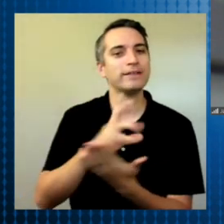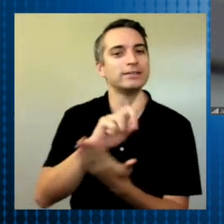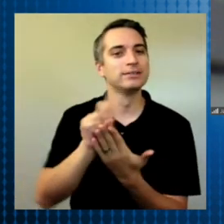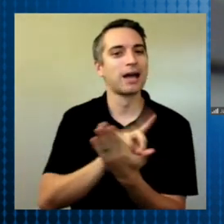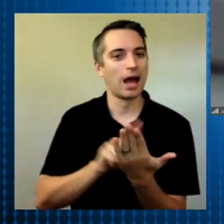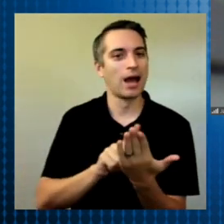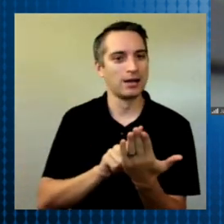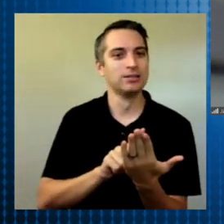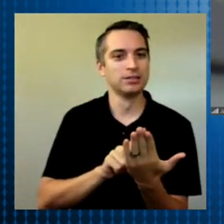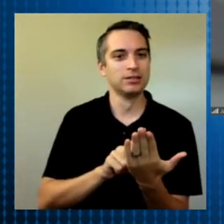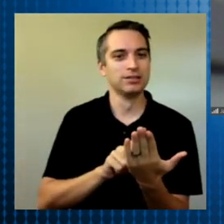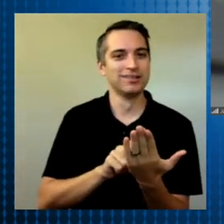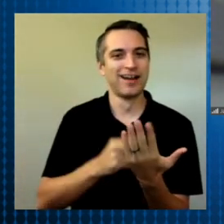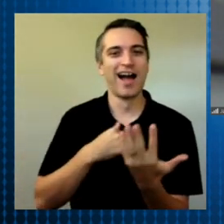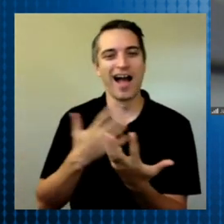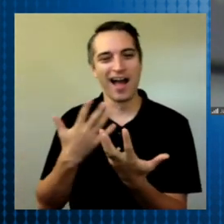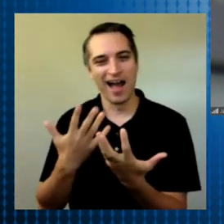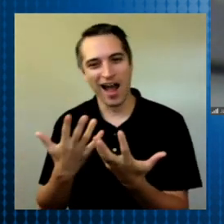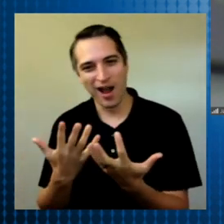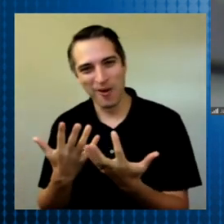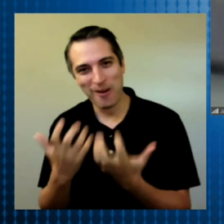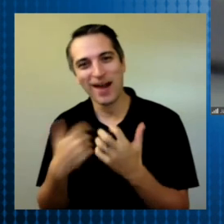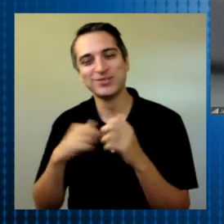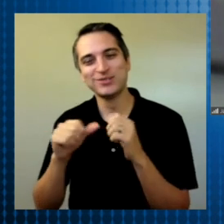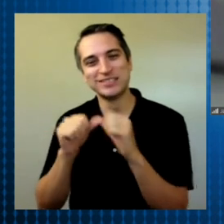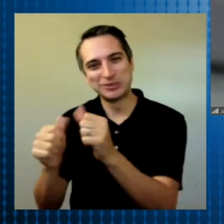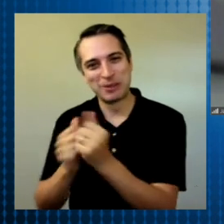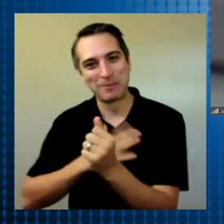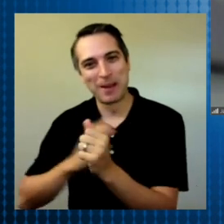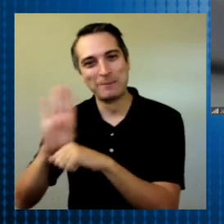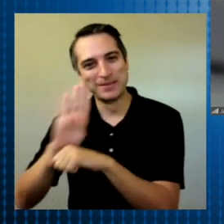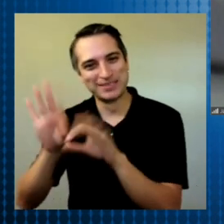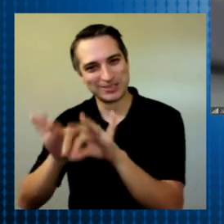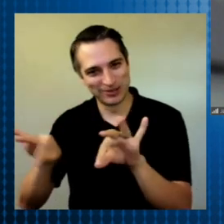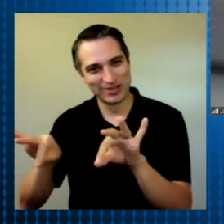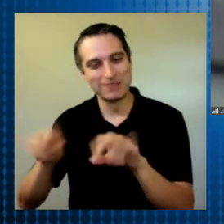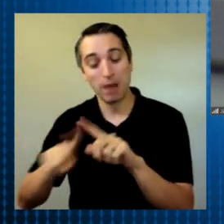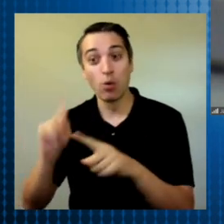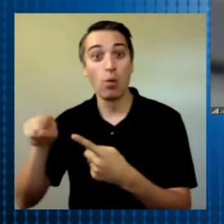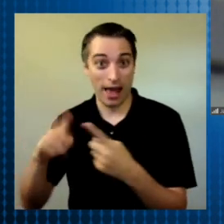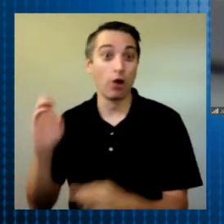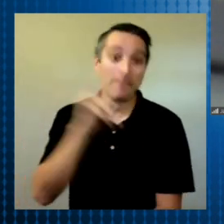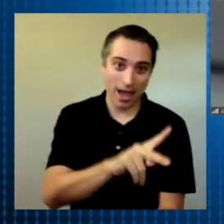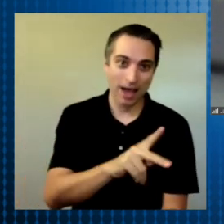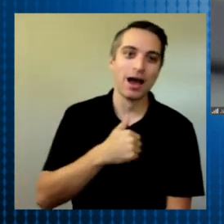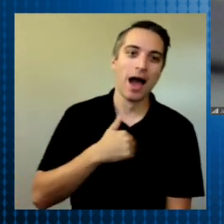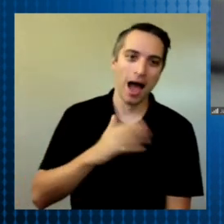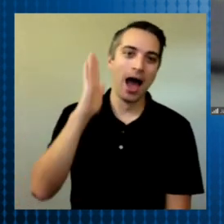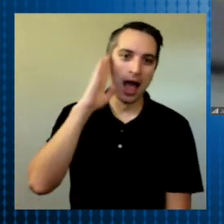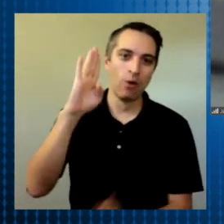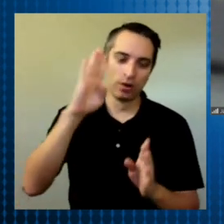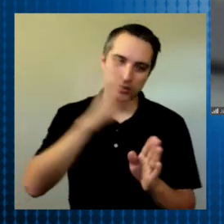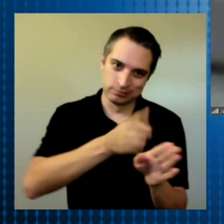because I don't want to spend money on classes that I already taken. But I decided when I do go back, I will specialize in public